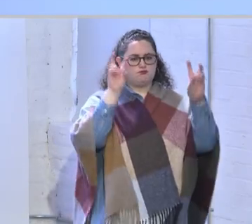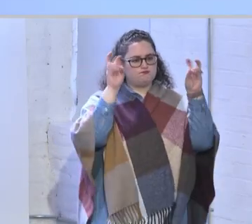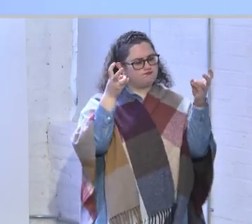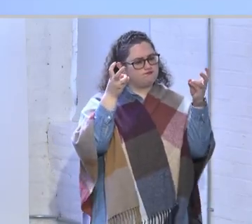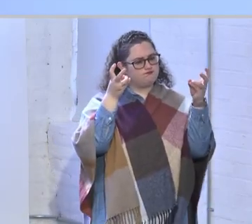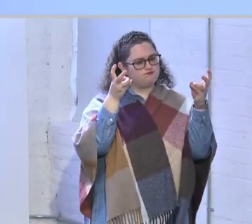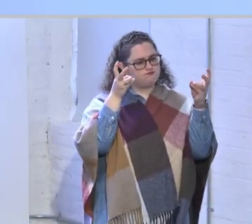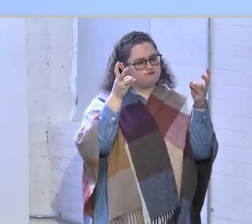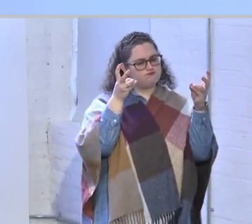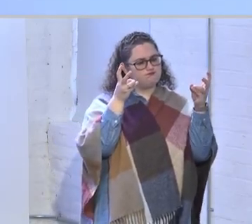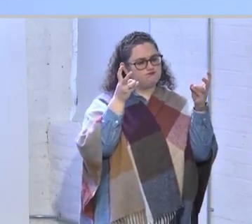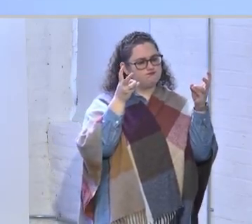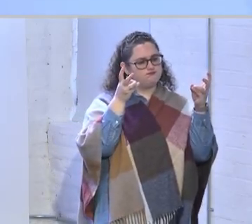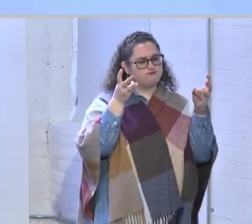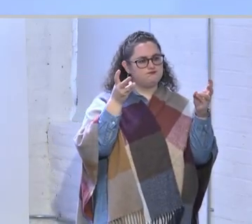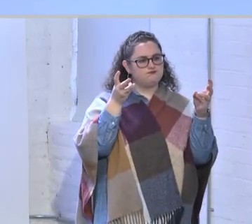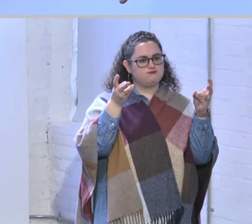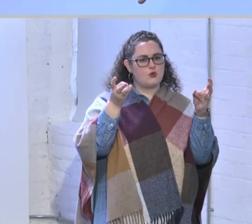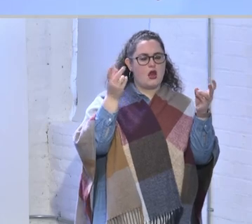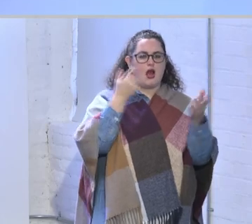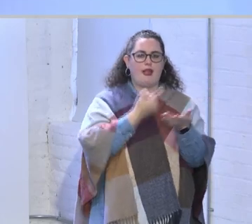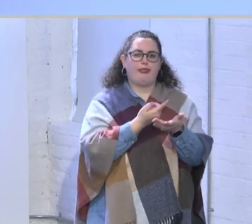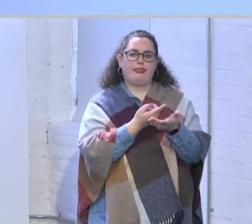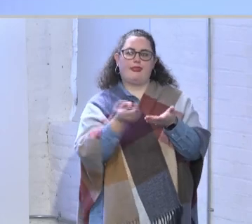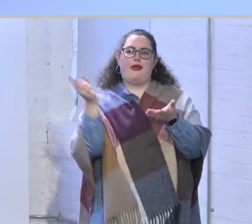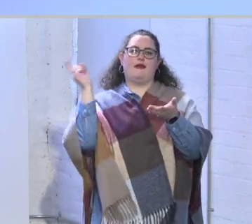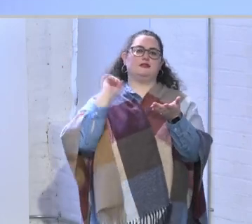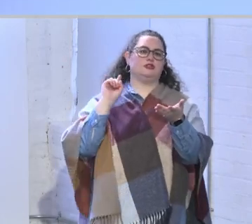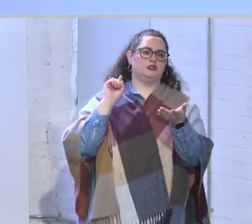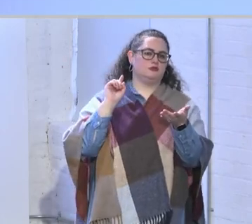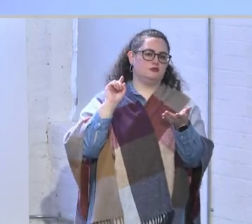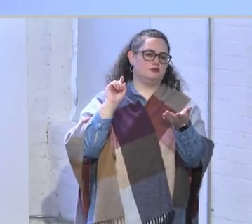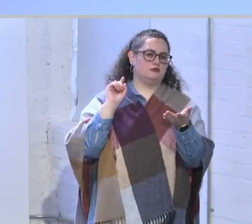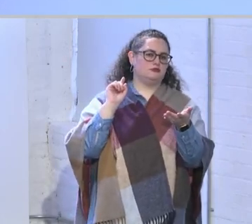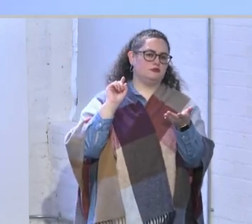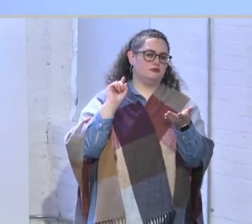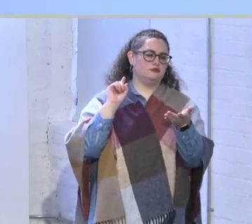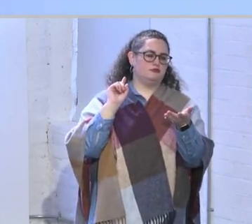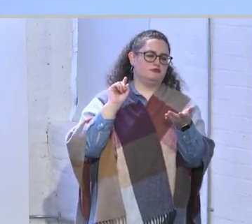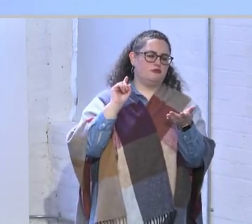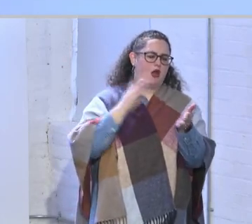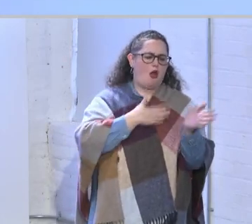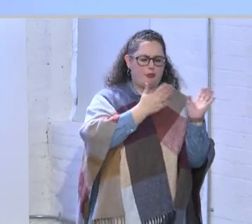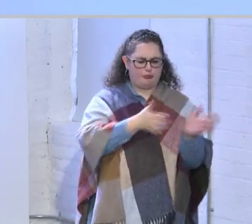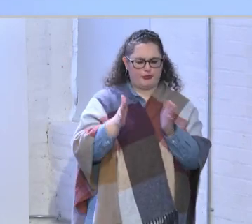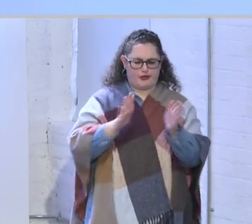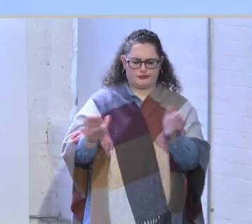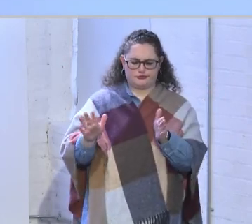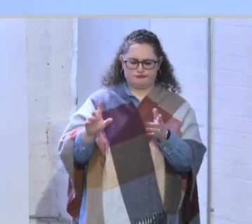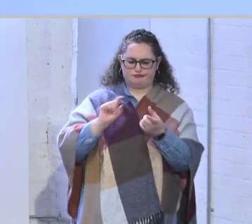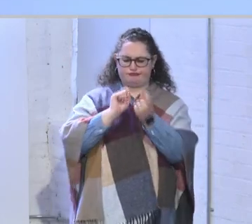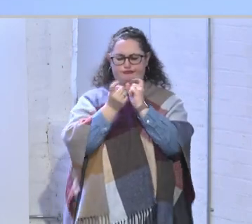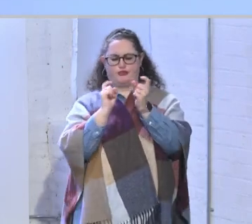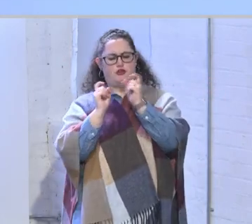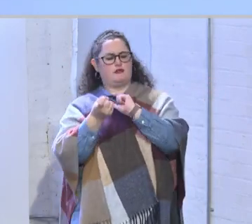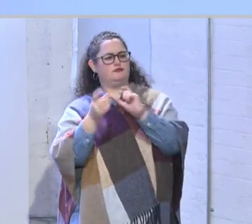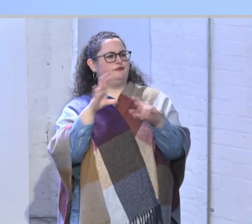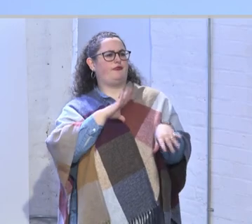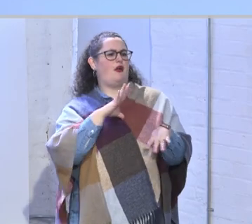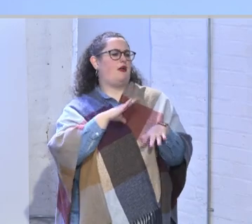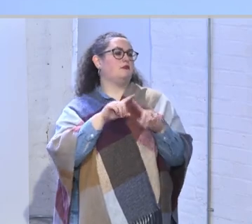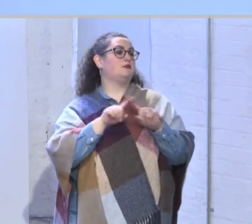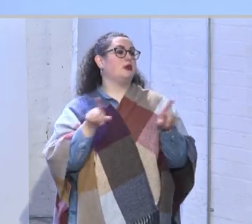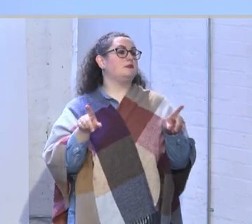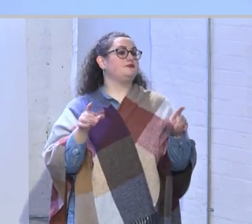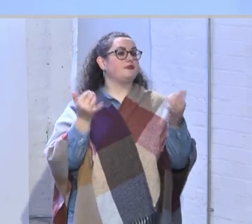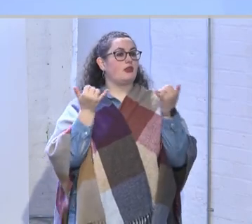was intending to do last year, and God sort of changed our plans last year with the sermon schedule.